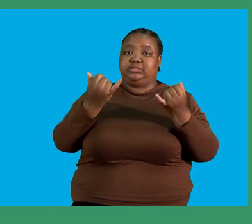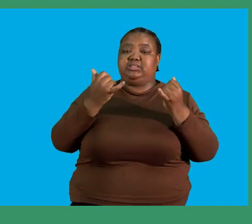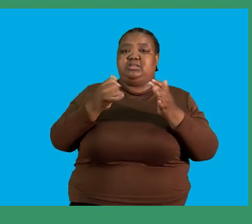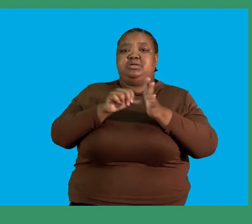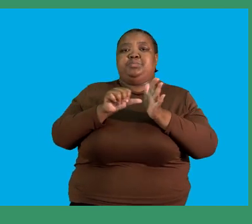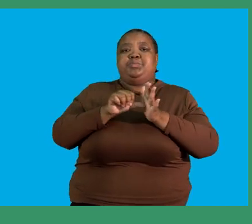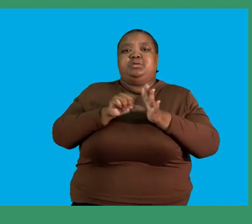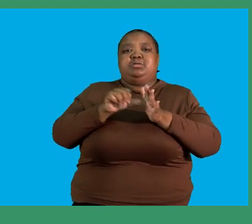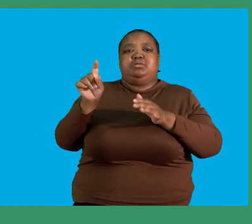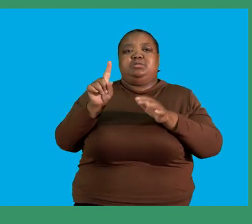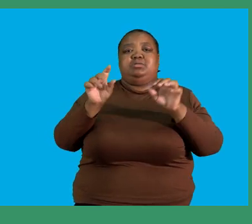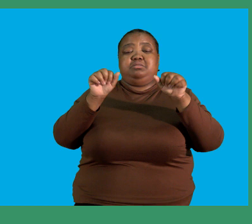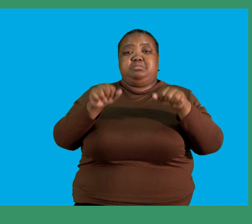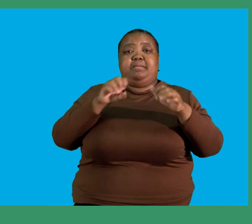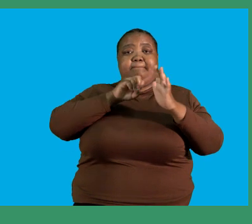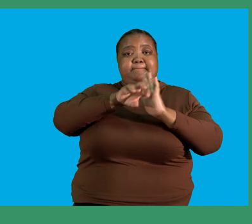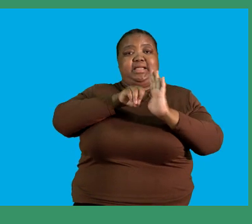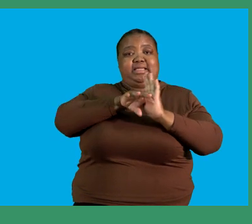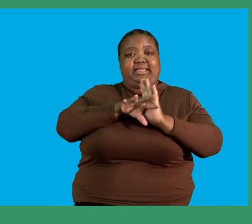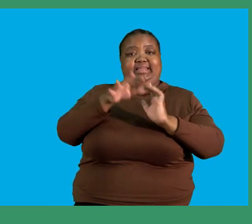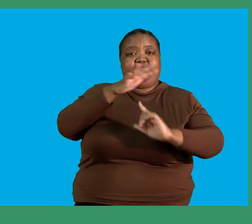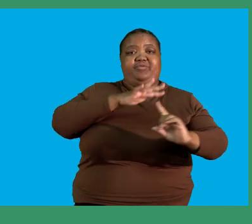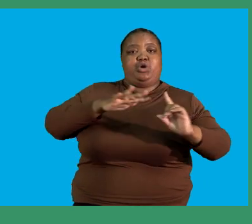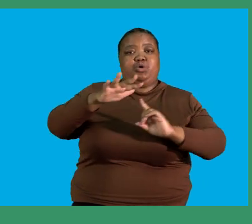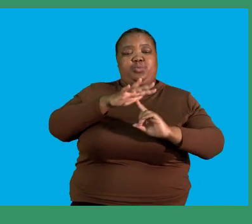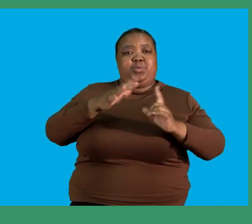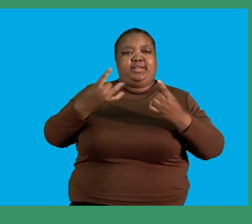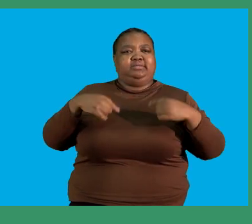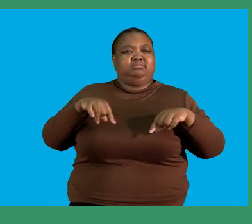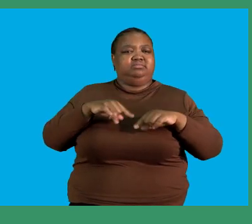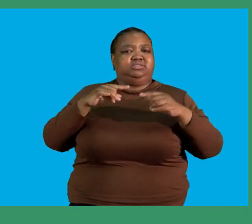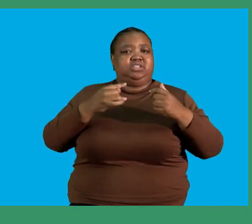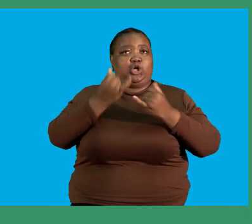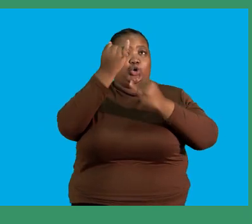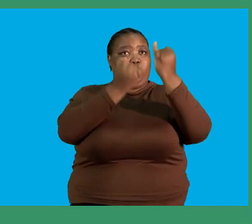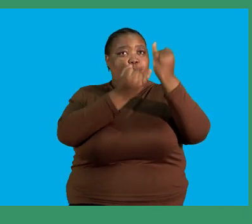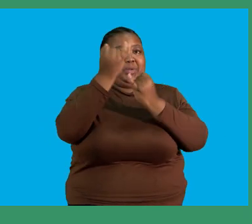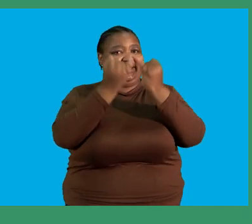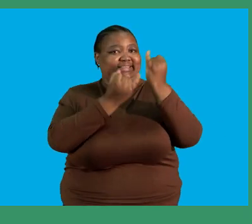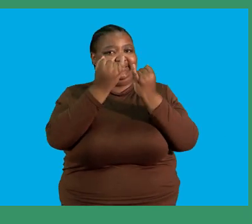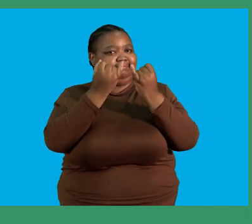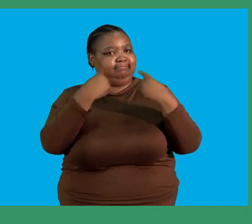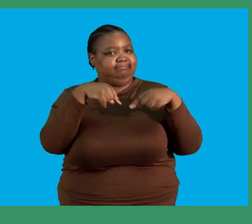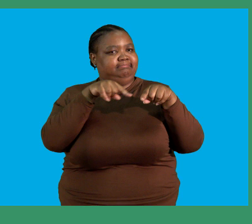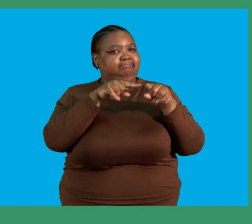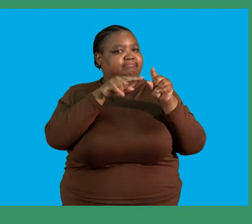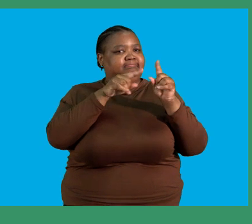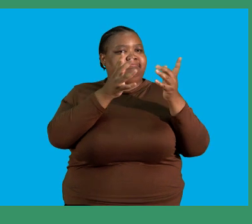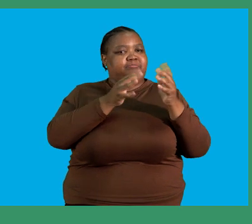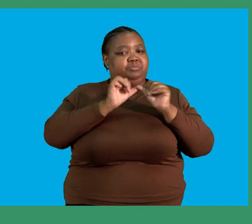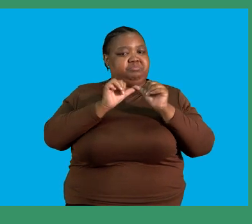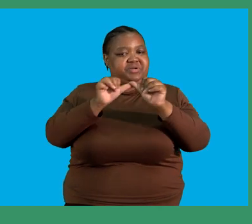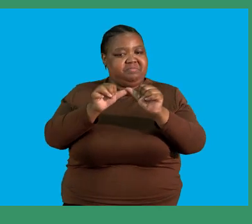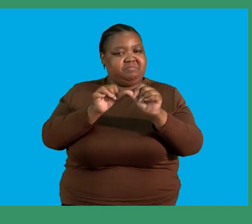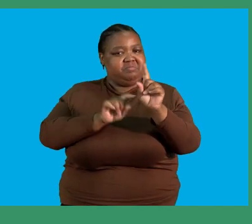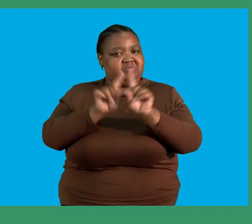important. How is it that in the market environment we can overcome competition? So in other words, how do we